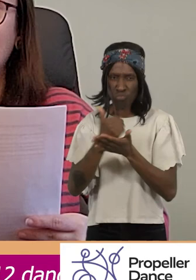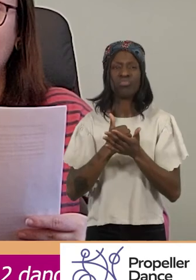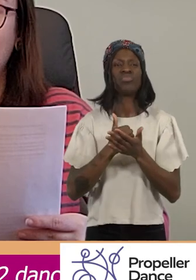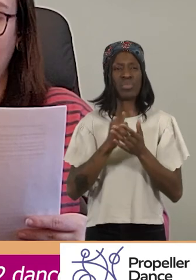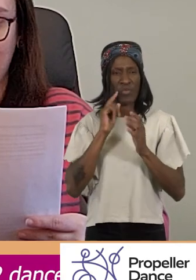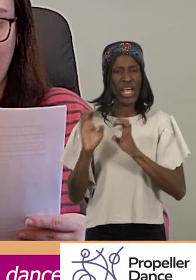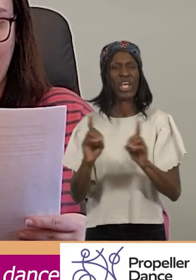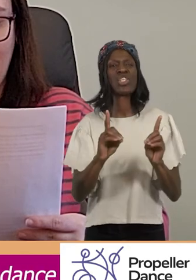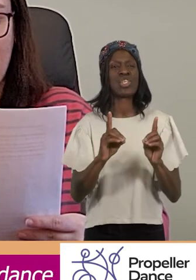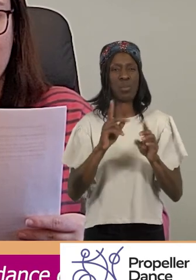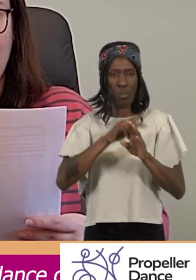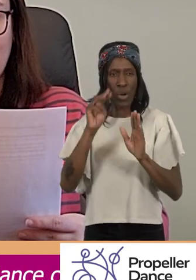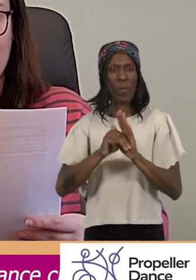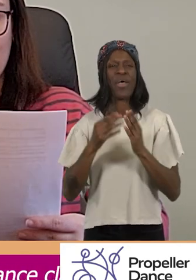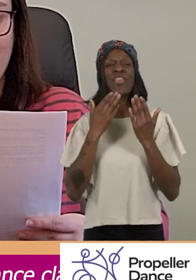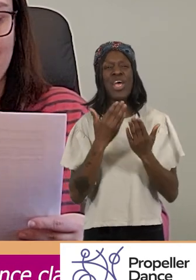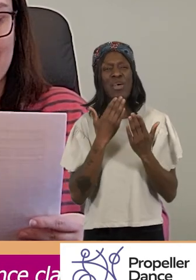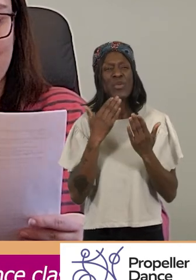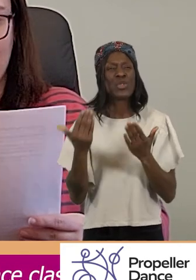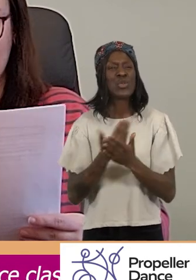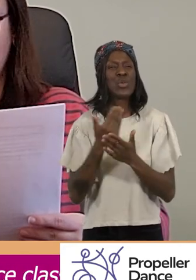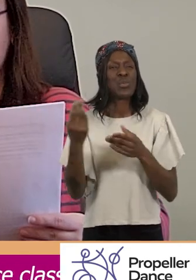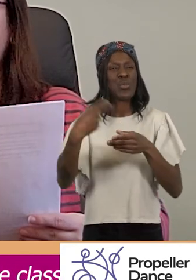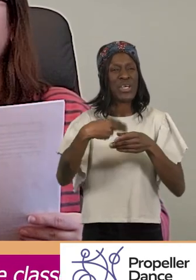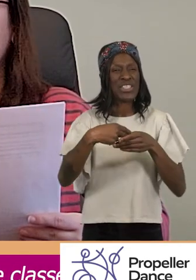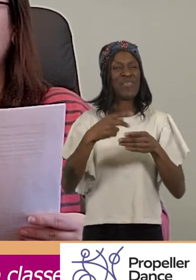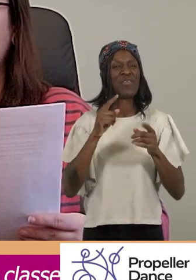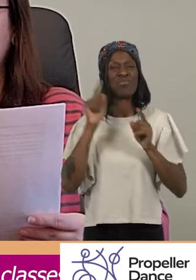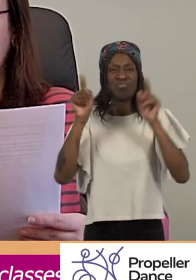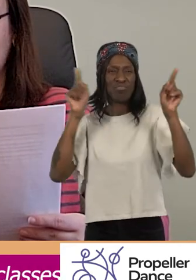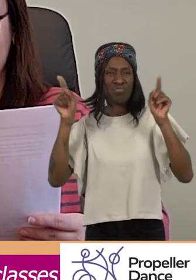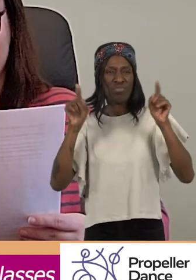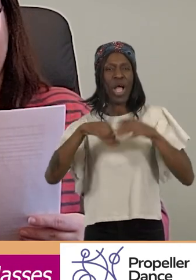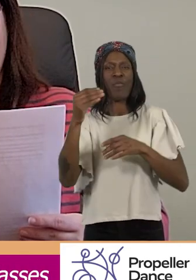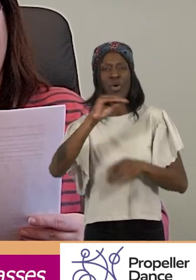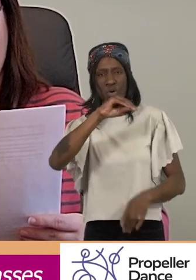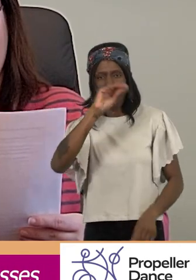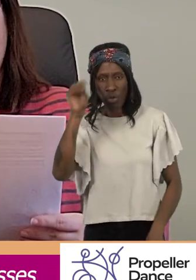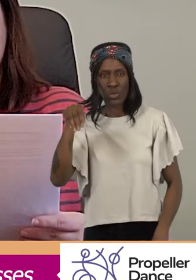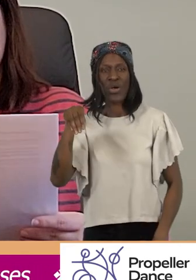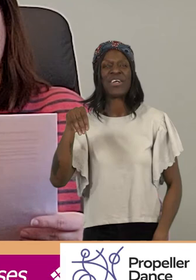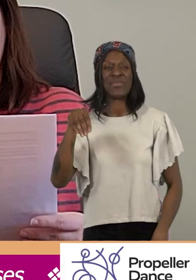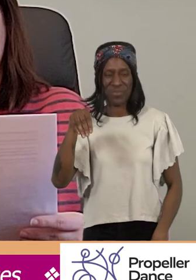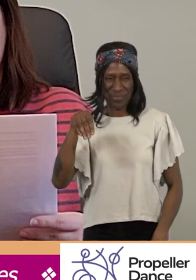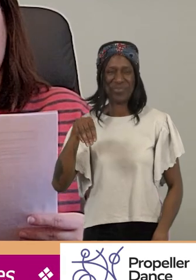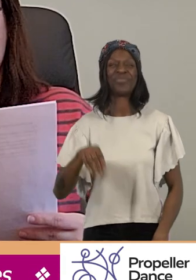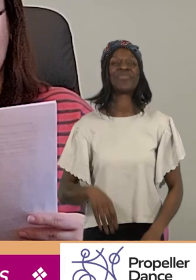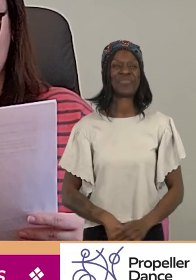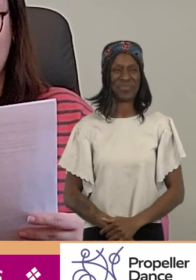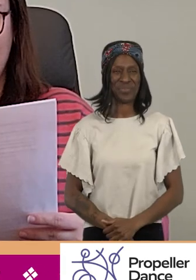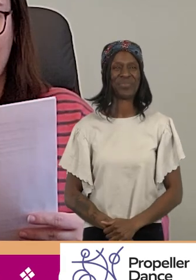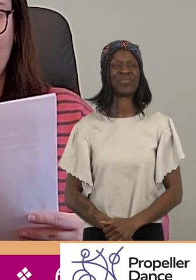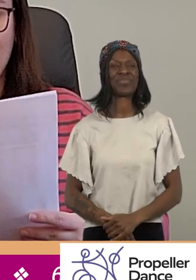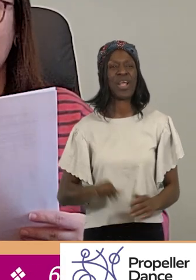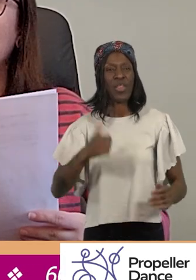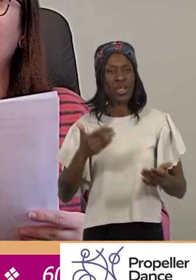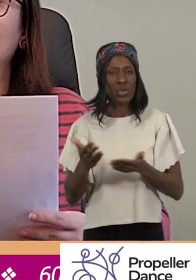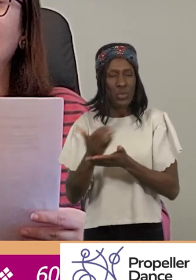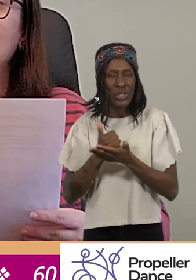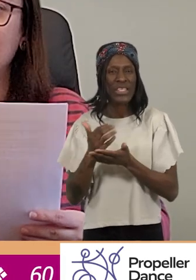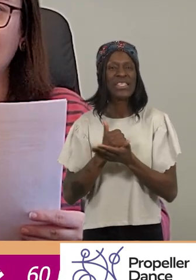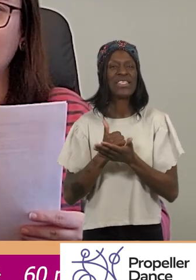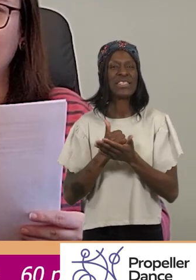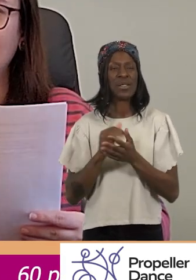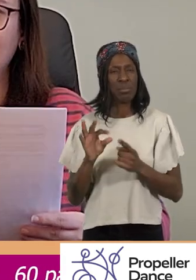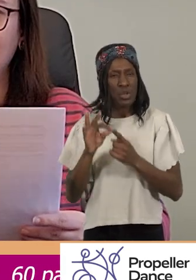educational programming, thanks to new participants from outside of Ottawa. We also had other additional revenue come in